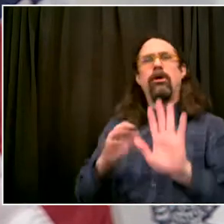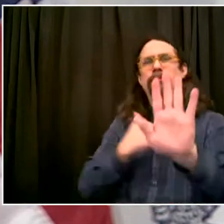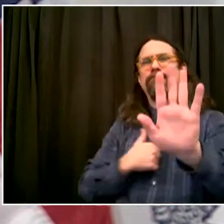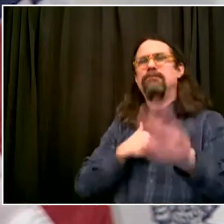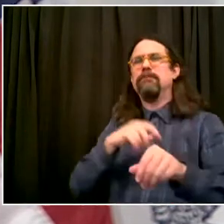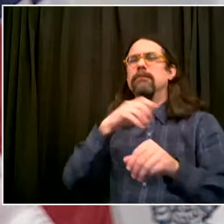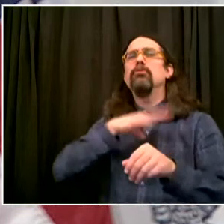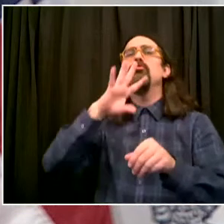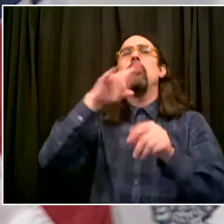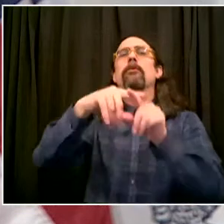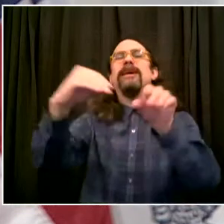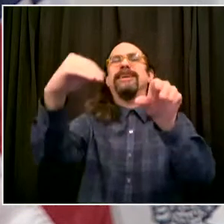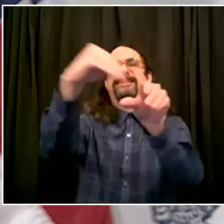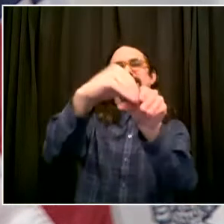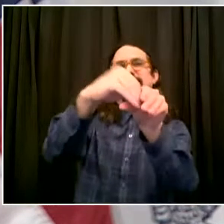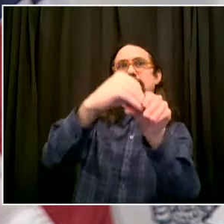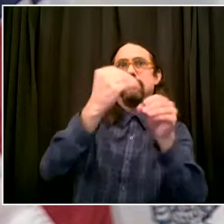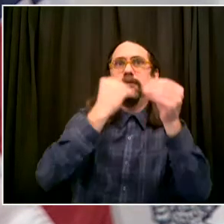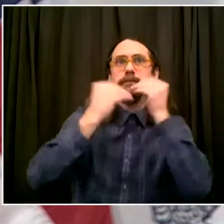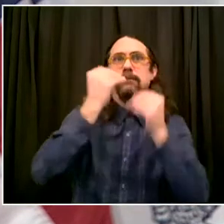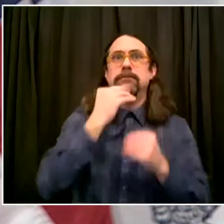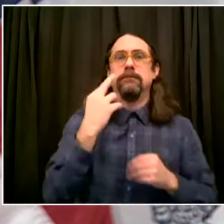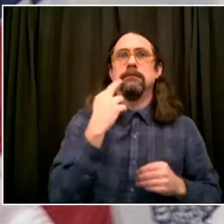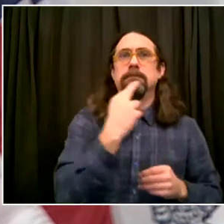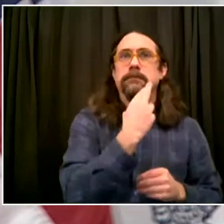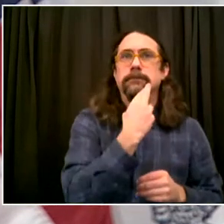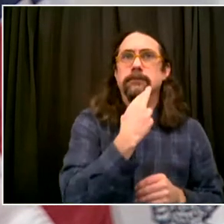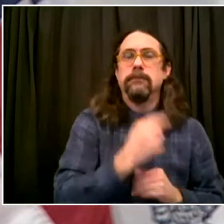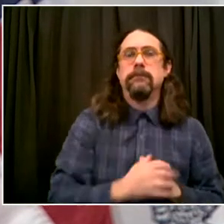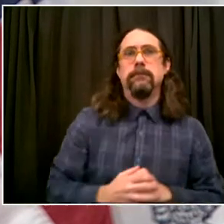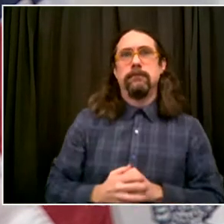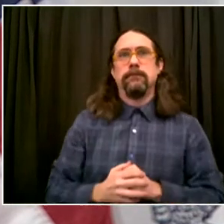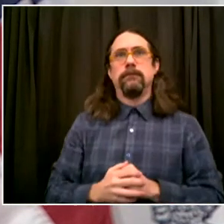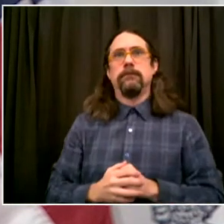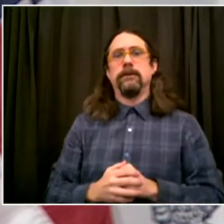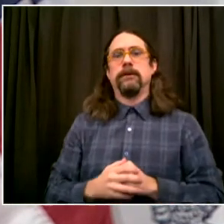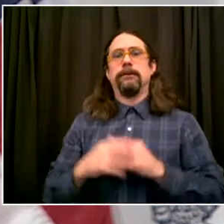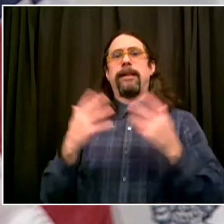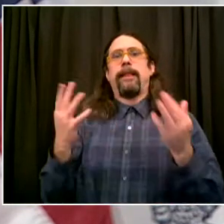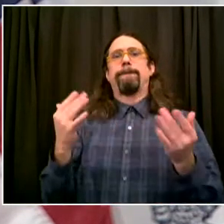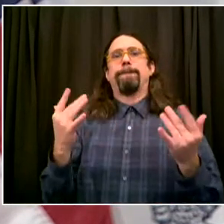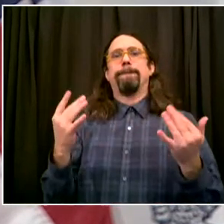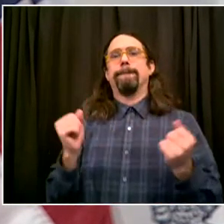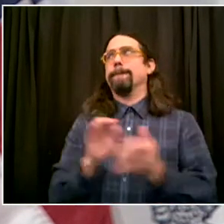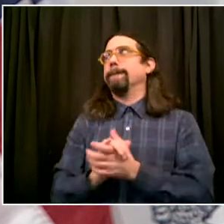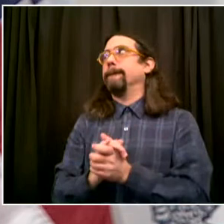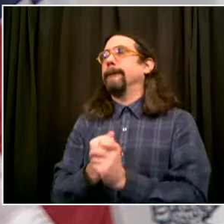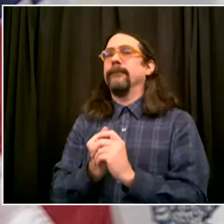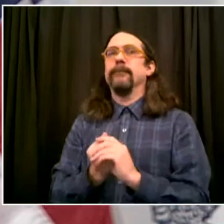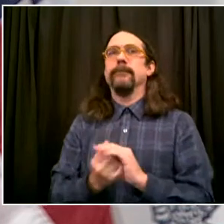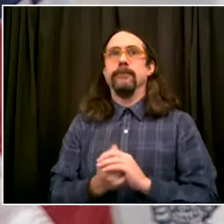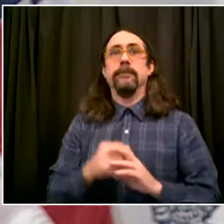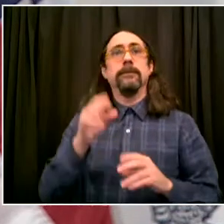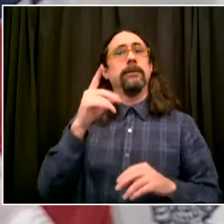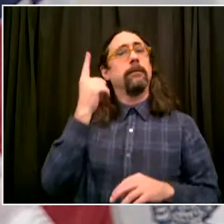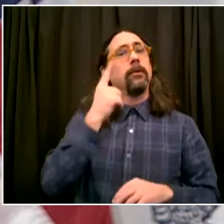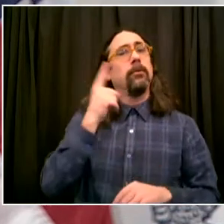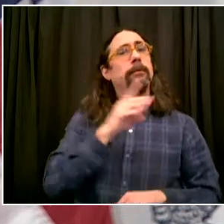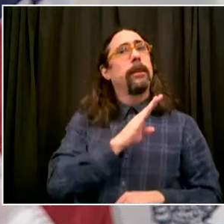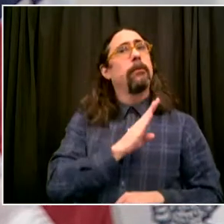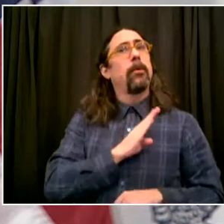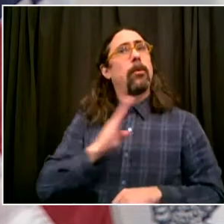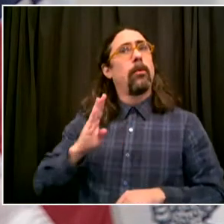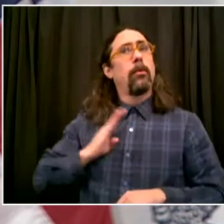Is there anything that the Board of Health, I mean, if you have a true disagreement with the governor on this, the City Board of Health